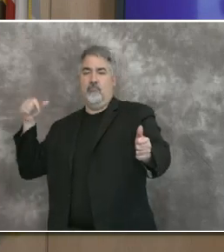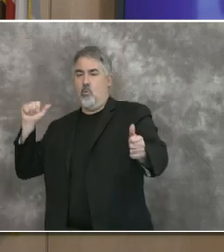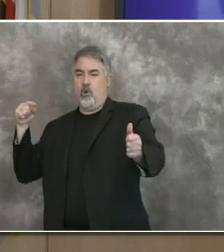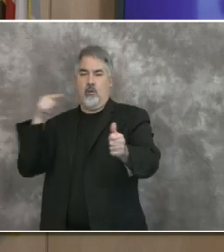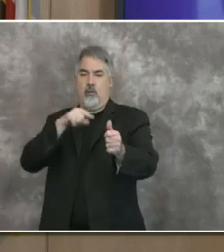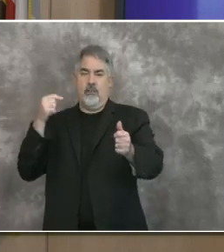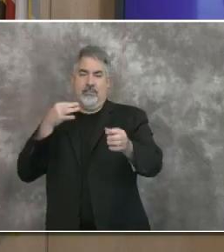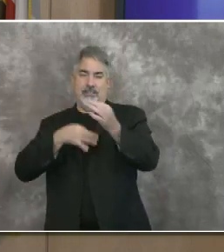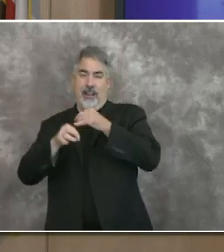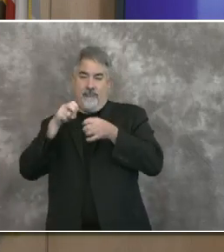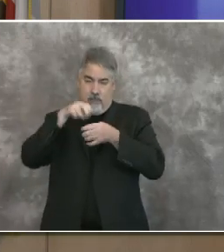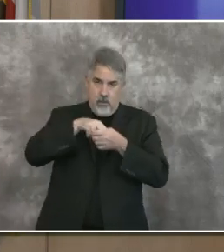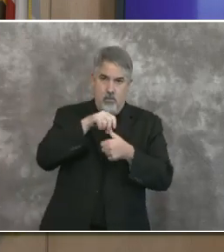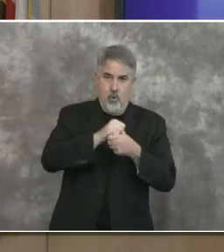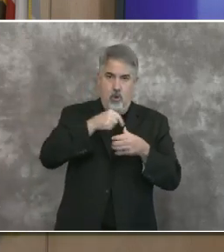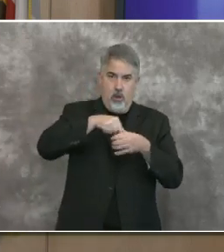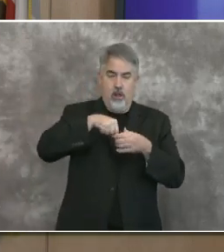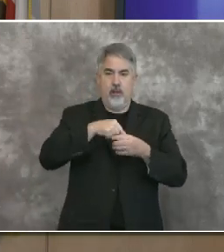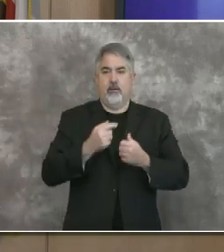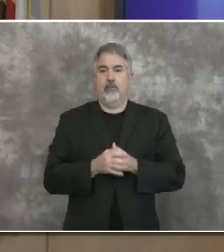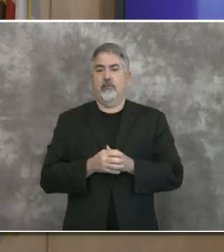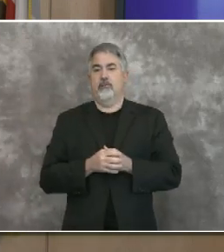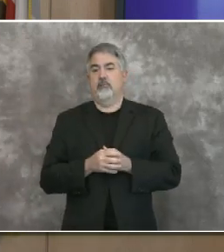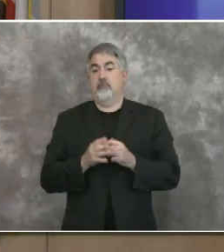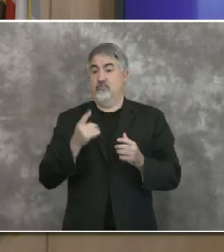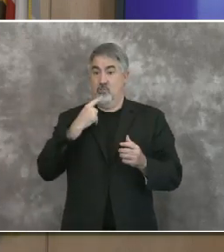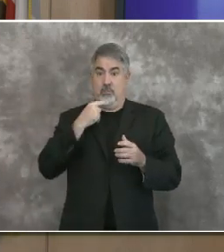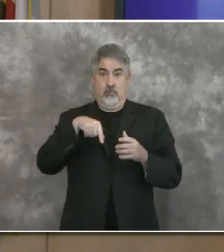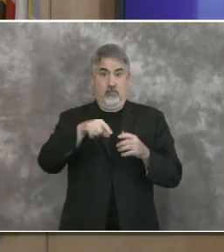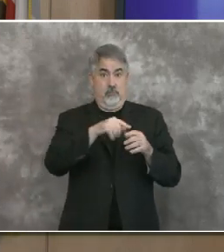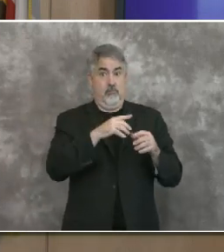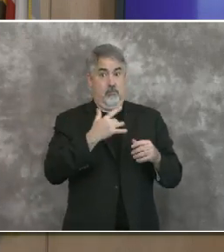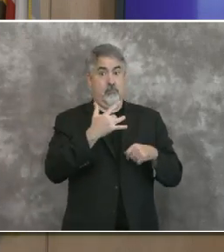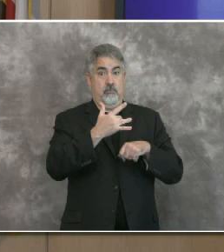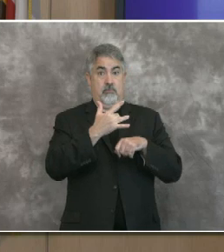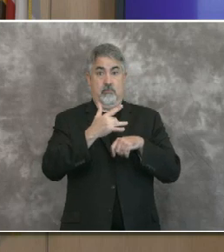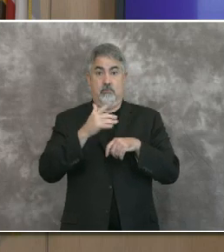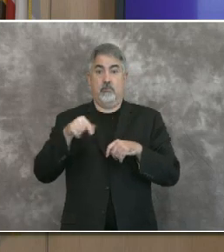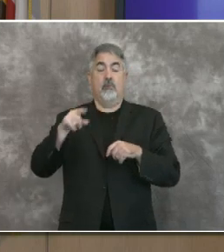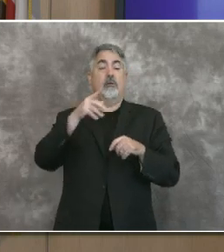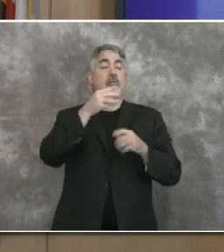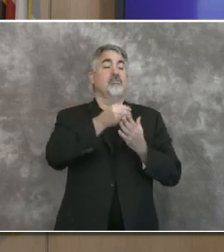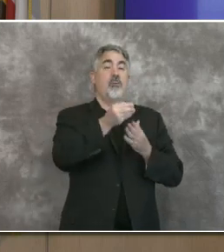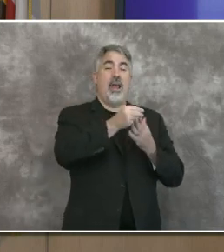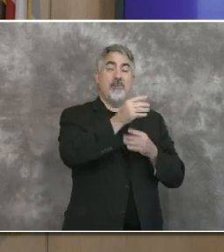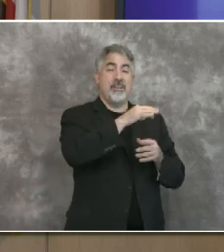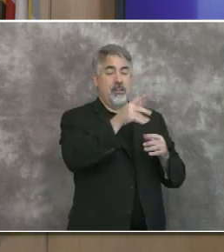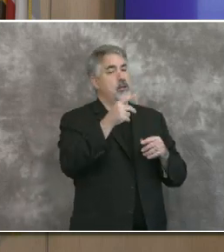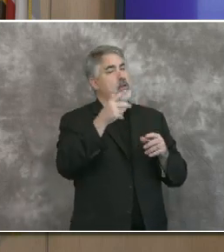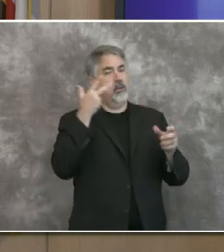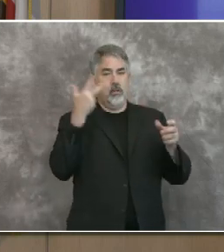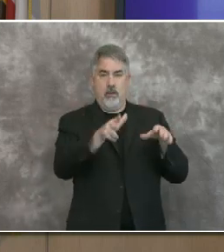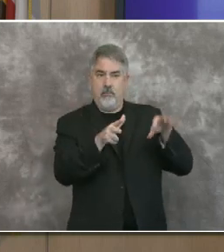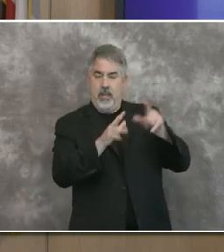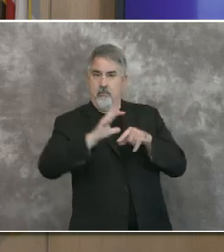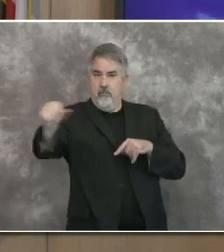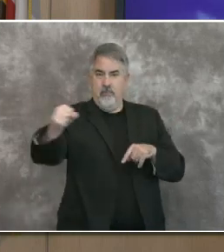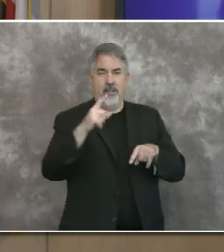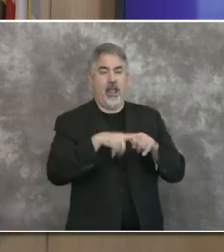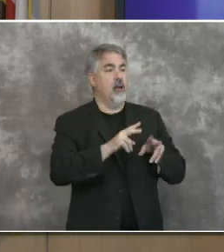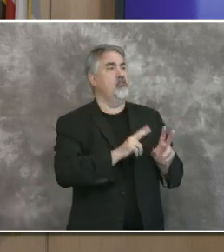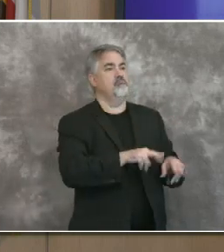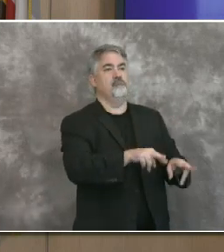regular outlet malls, strip malls, are available for pickup only. Selective services around car washes, pet